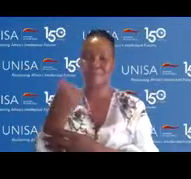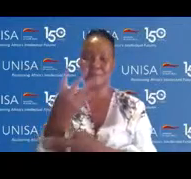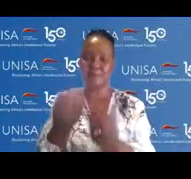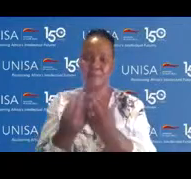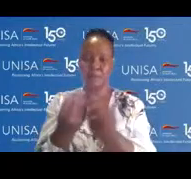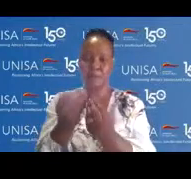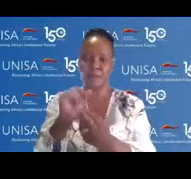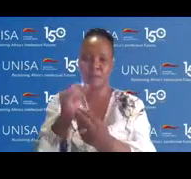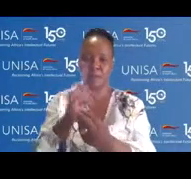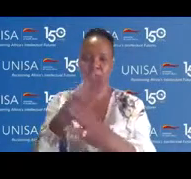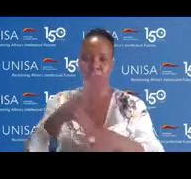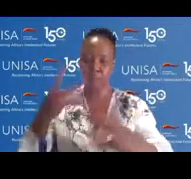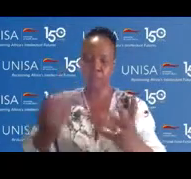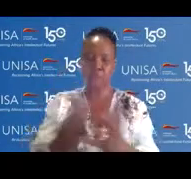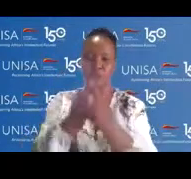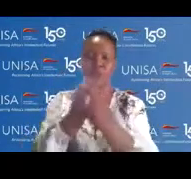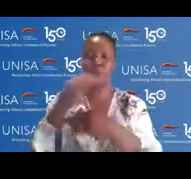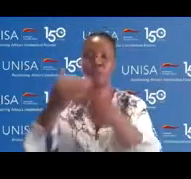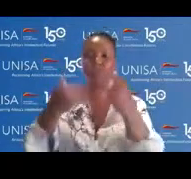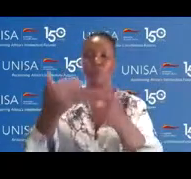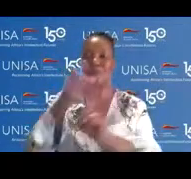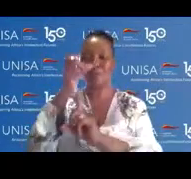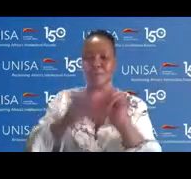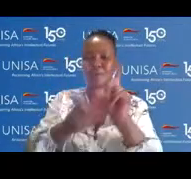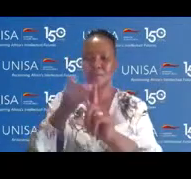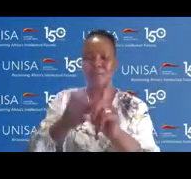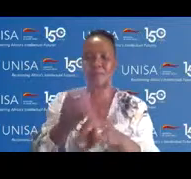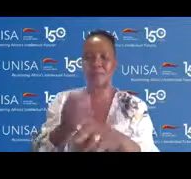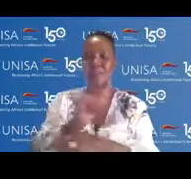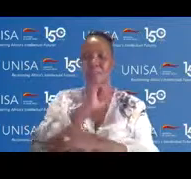with your processor is your type of storage.